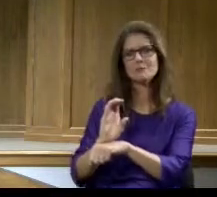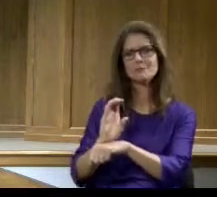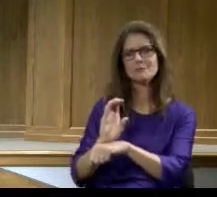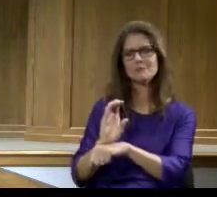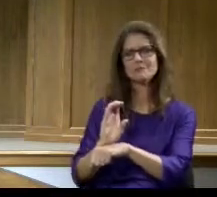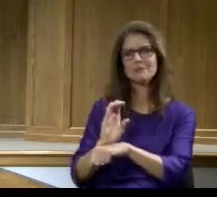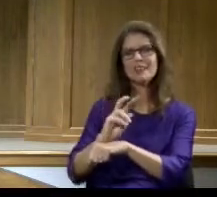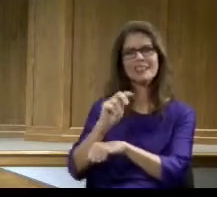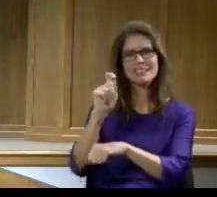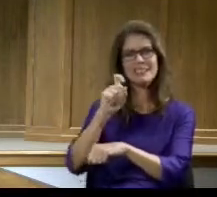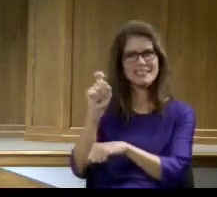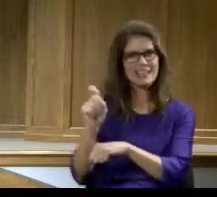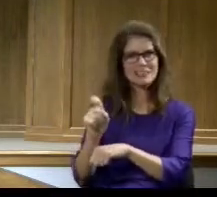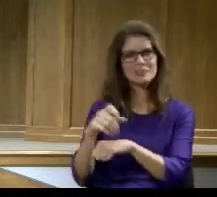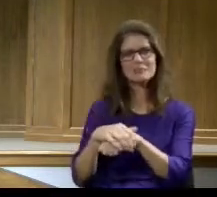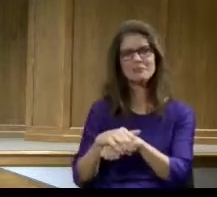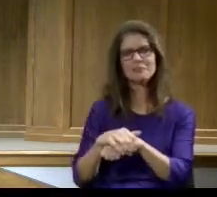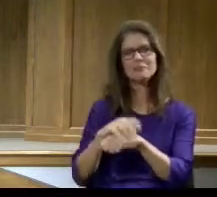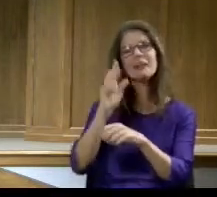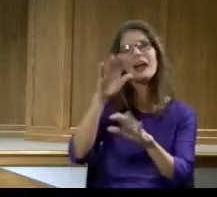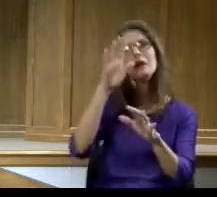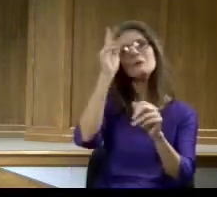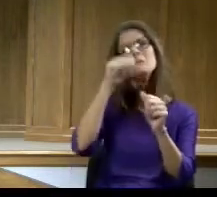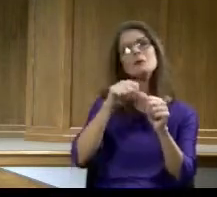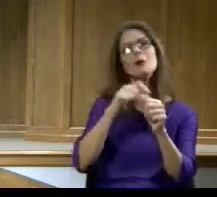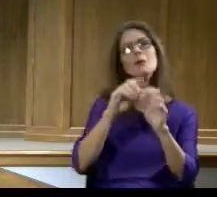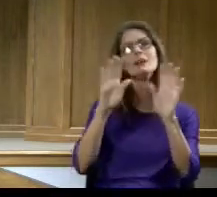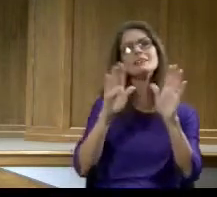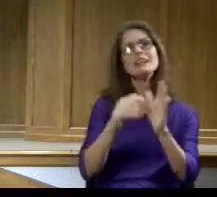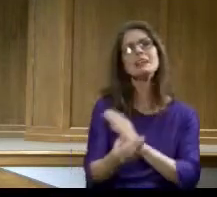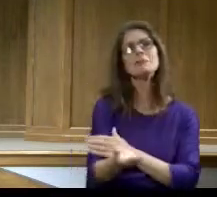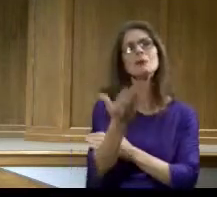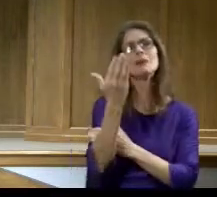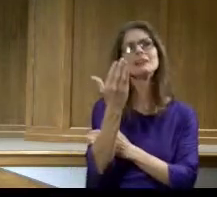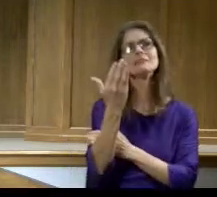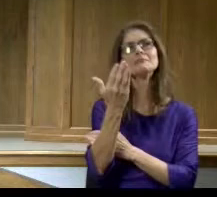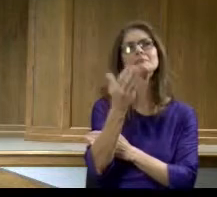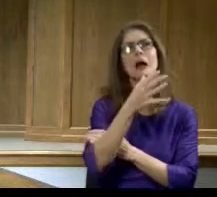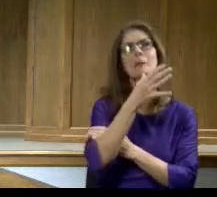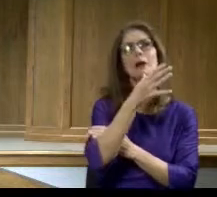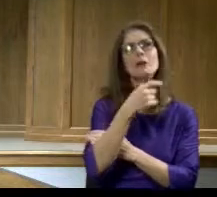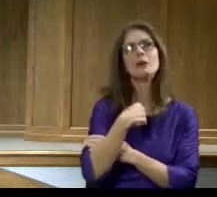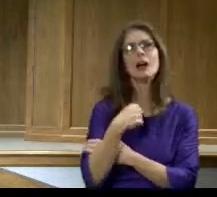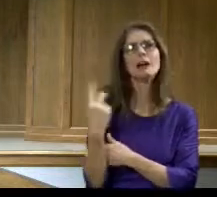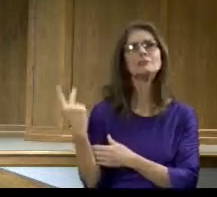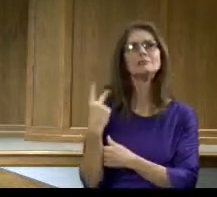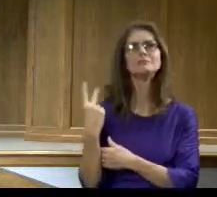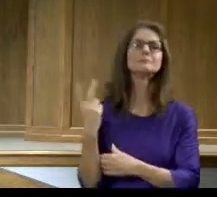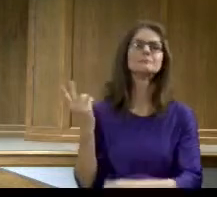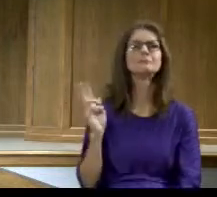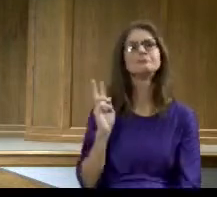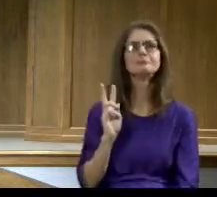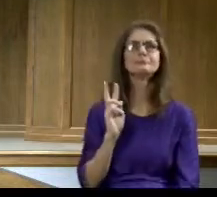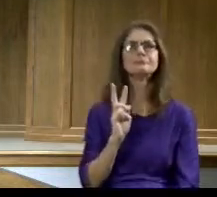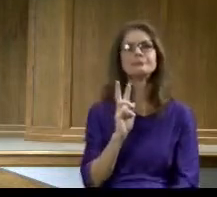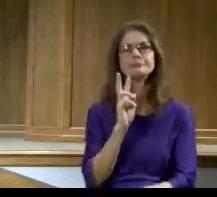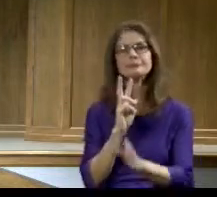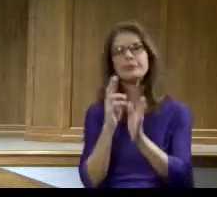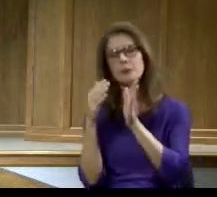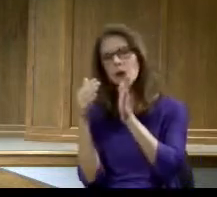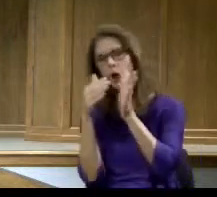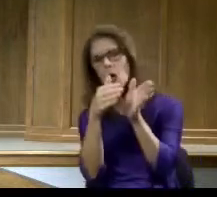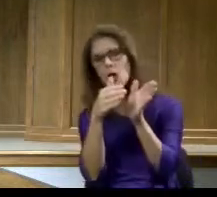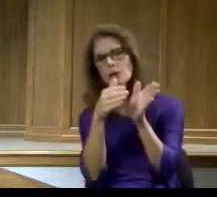morning, my mother and I were walking down the hall of the education building. You know, we built